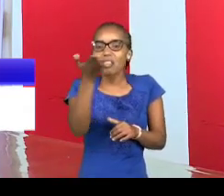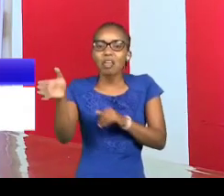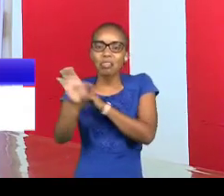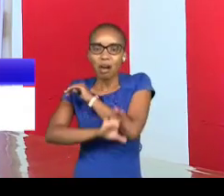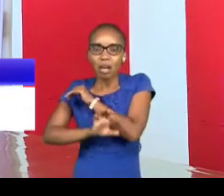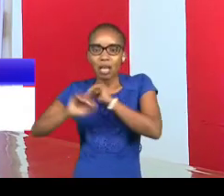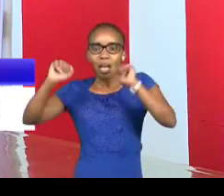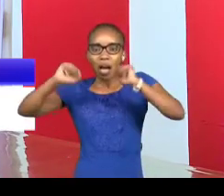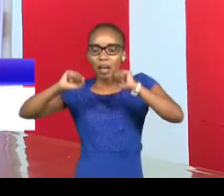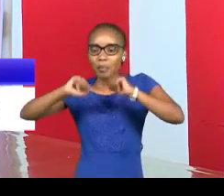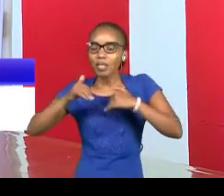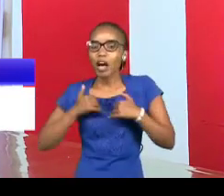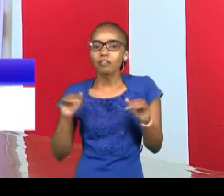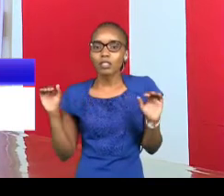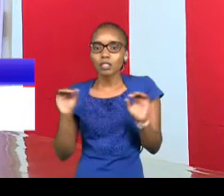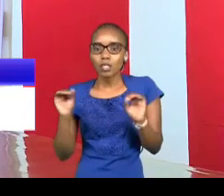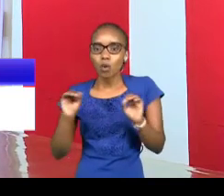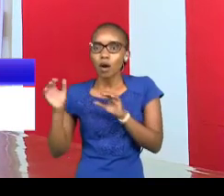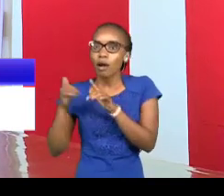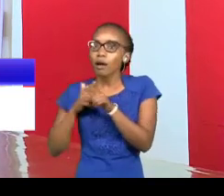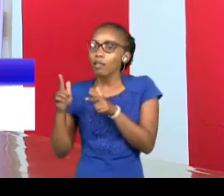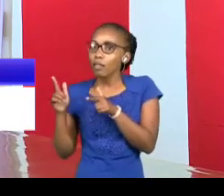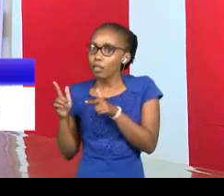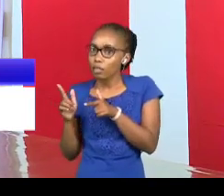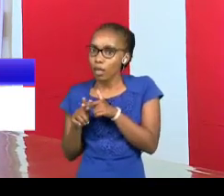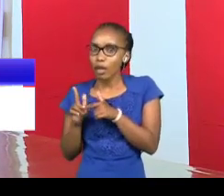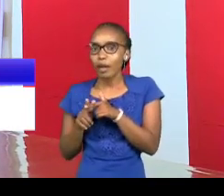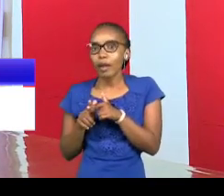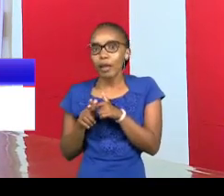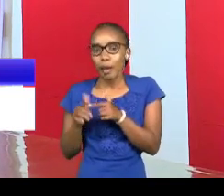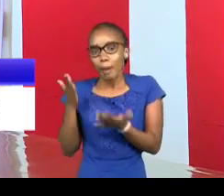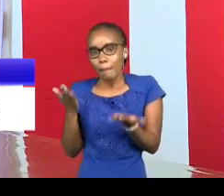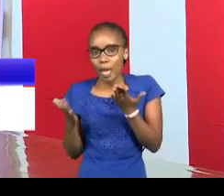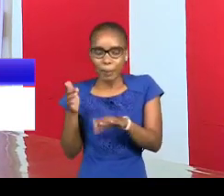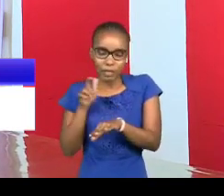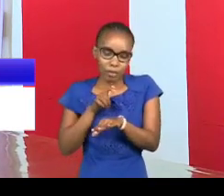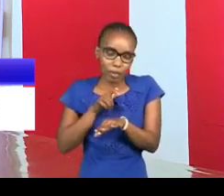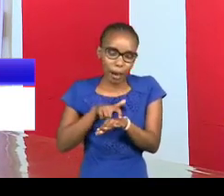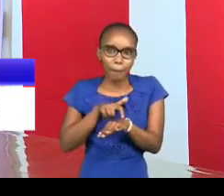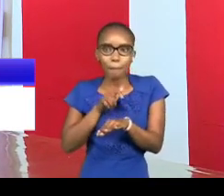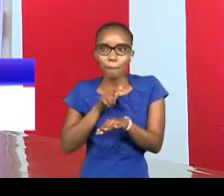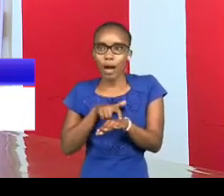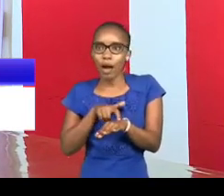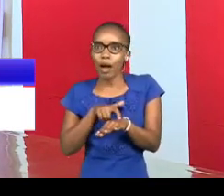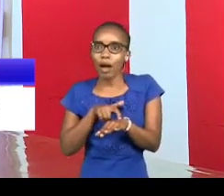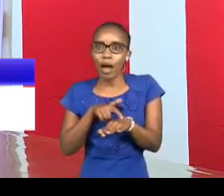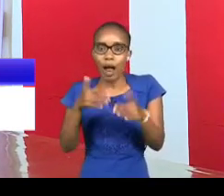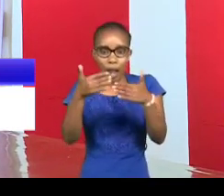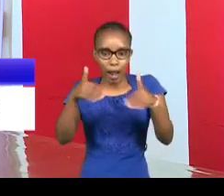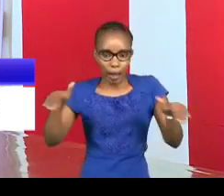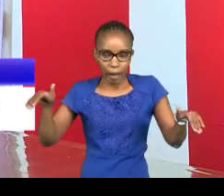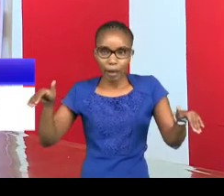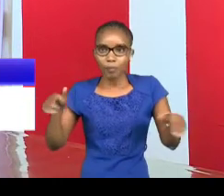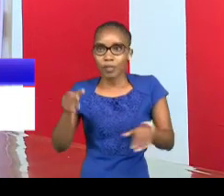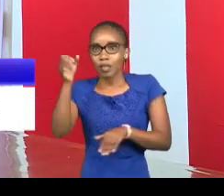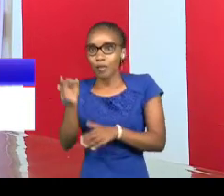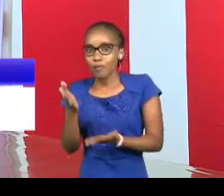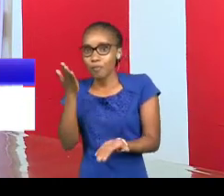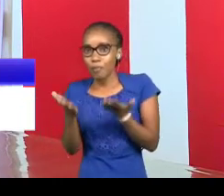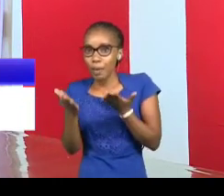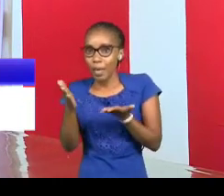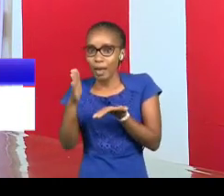tenancy agreements, then it should be within a reasonable period. If the payment of rent was